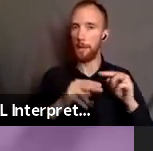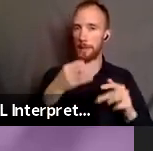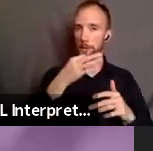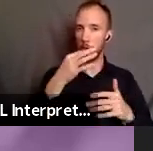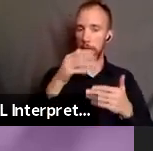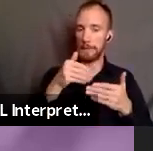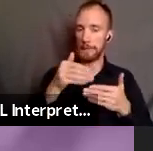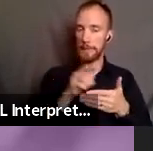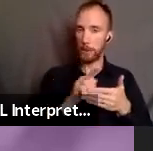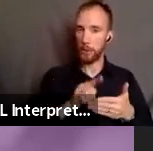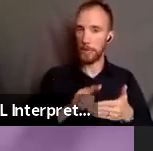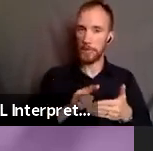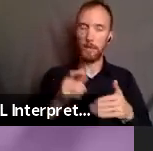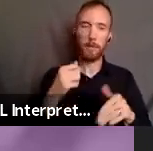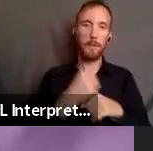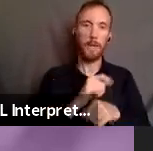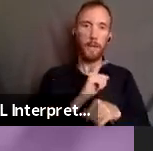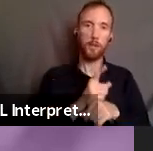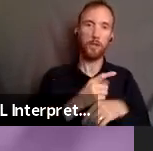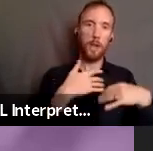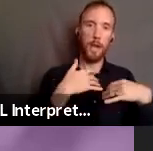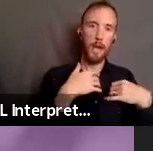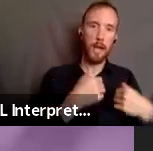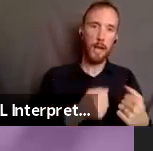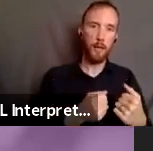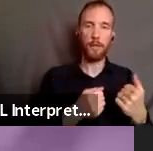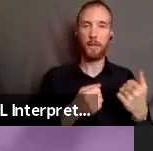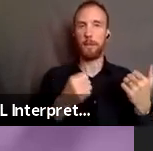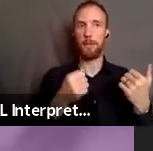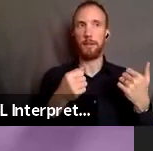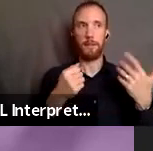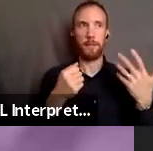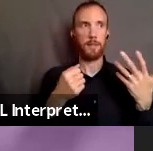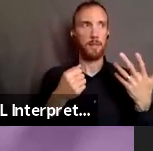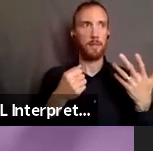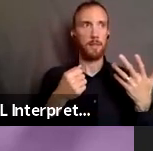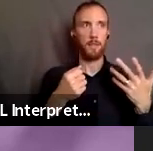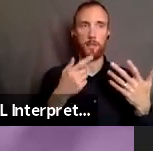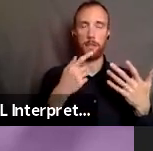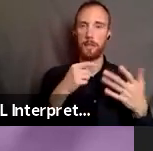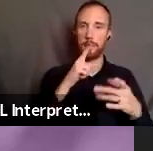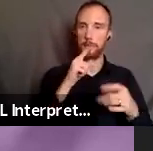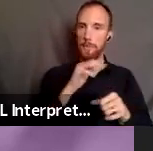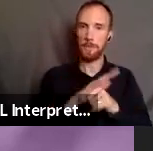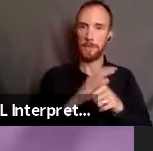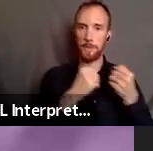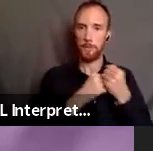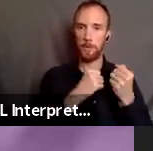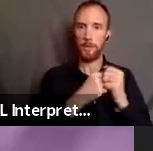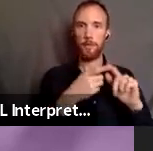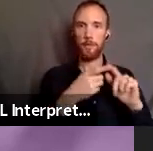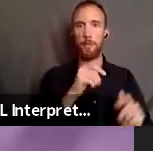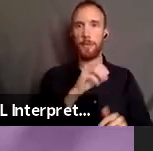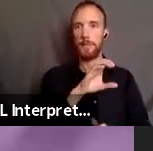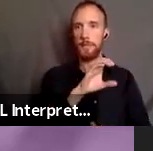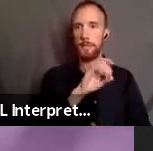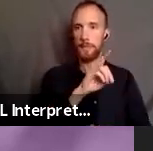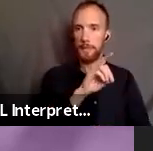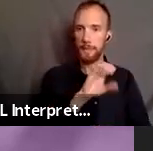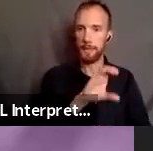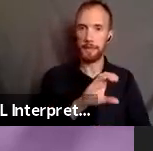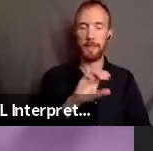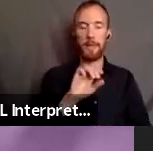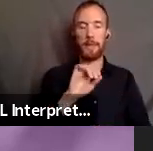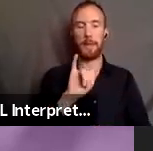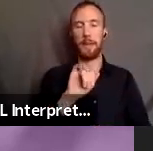steps around ensuring the health and wellness of our staff as informed by guidance from cdc idph and cdph and